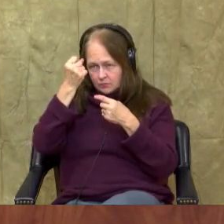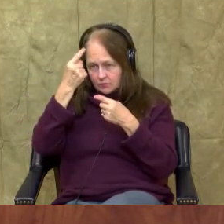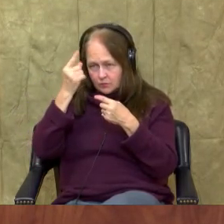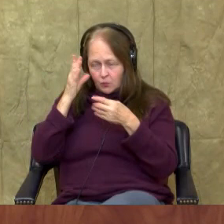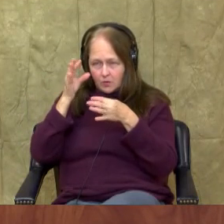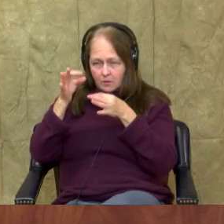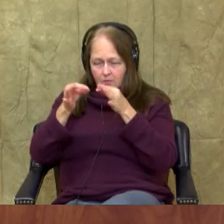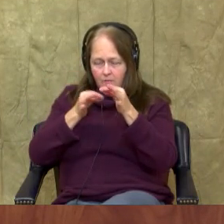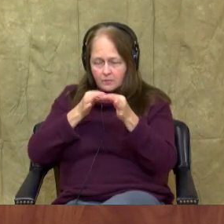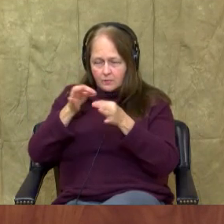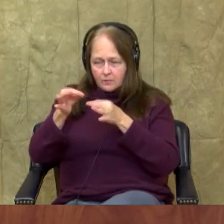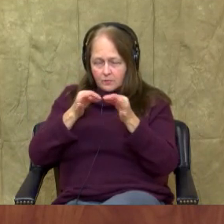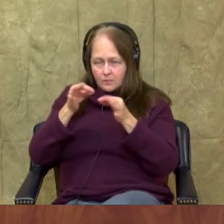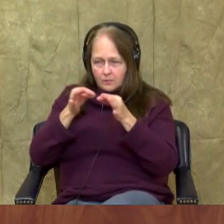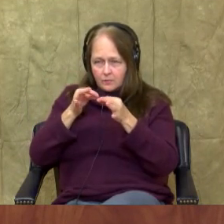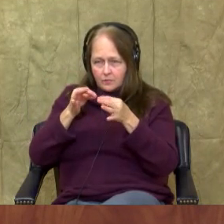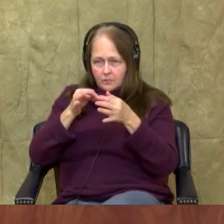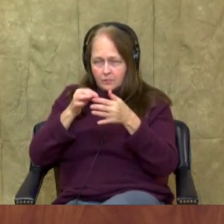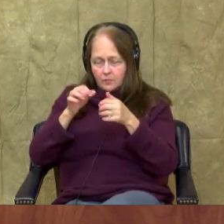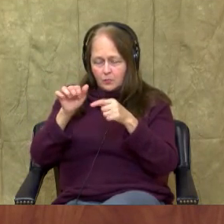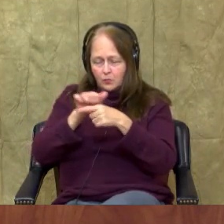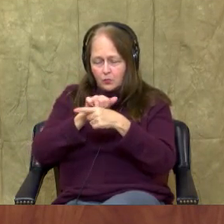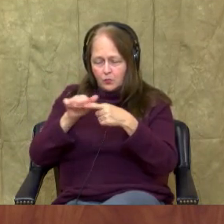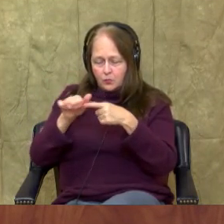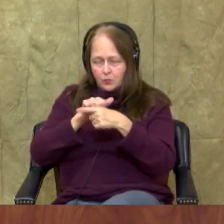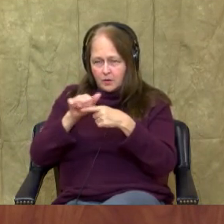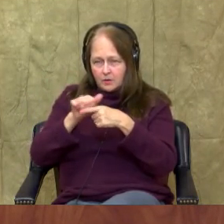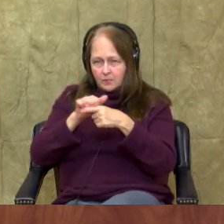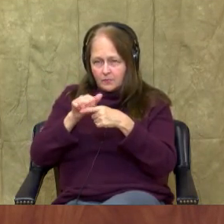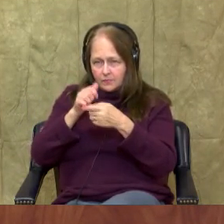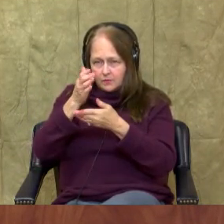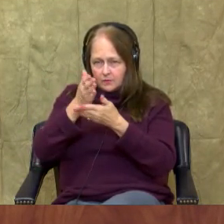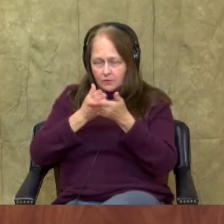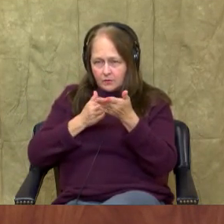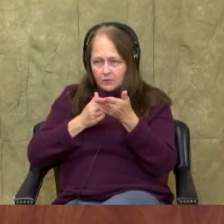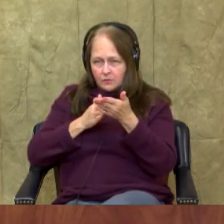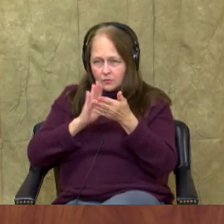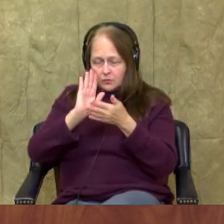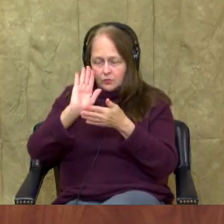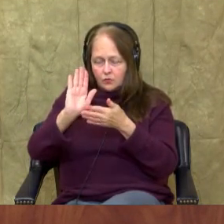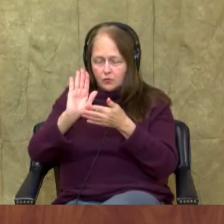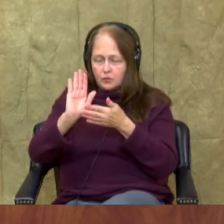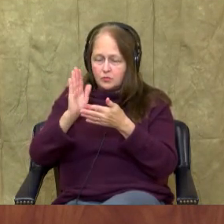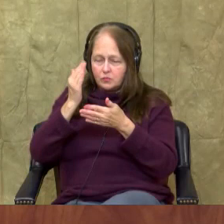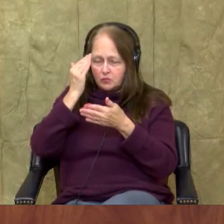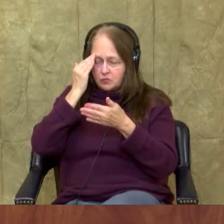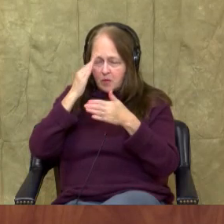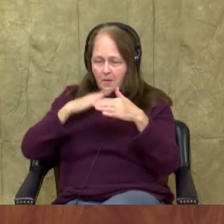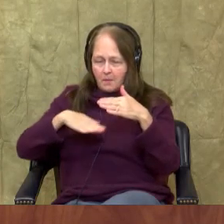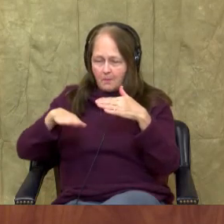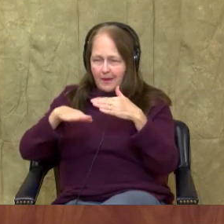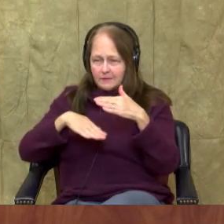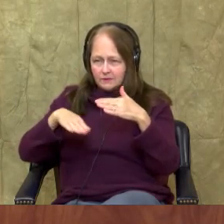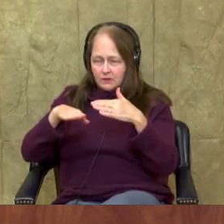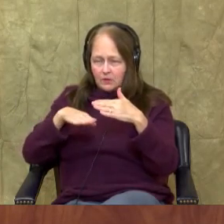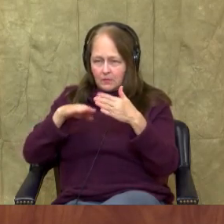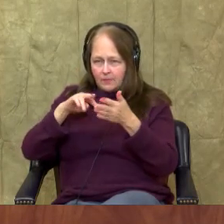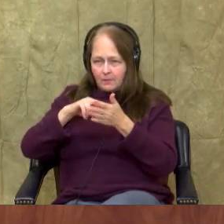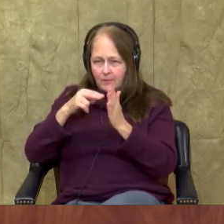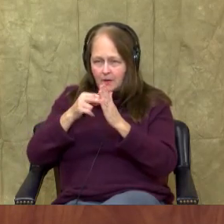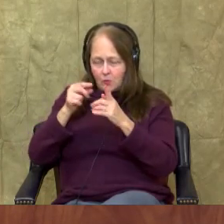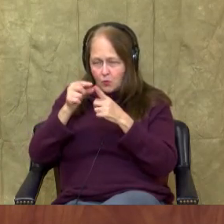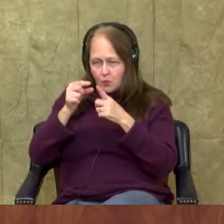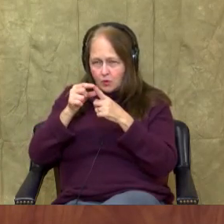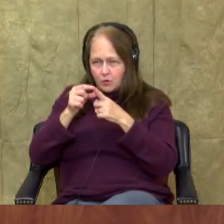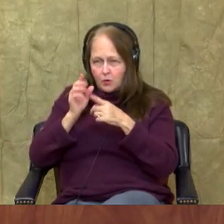give you a variety of practice here. Some are going to be your basic sentence where we have to figure out the meaning of the word, and